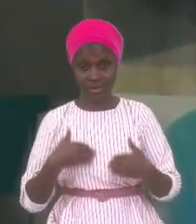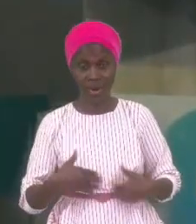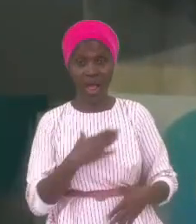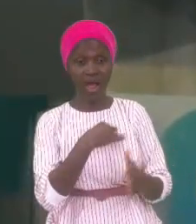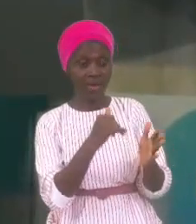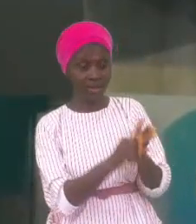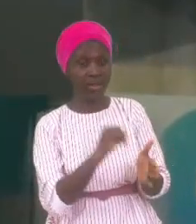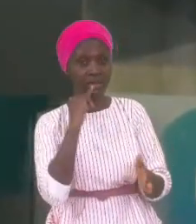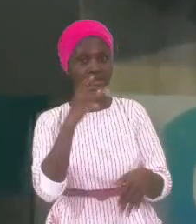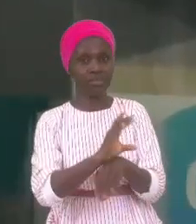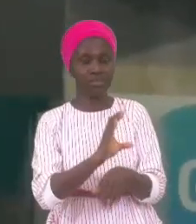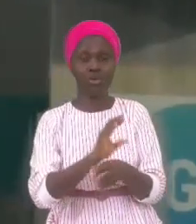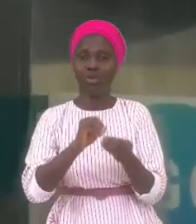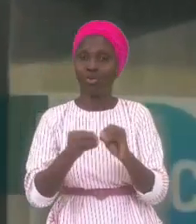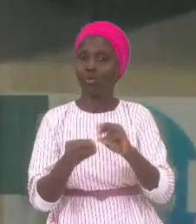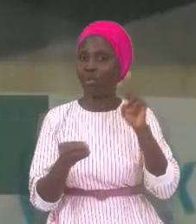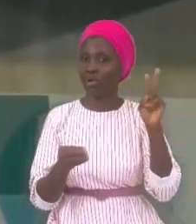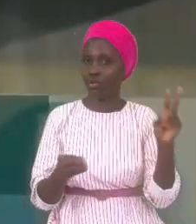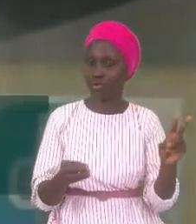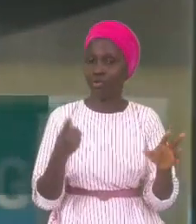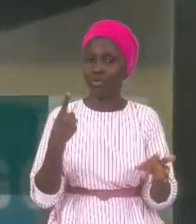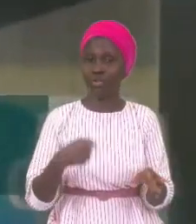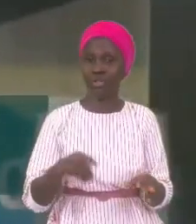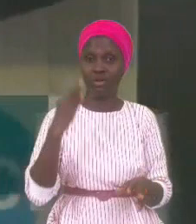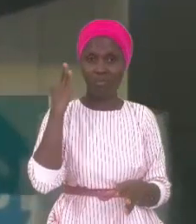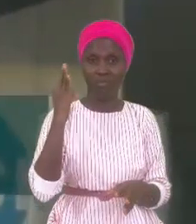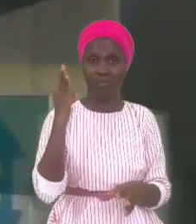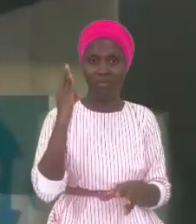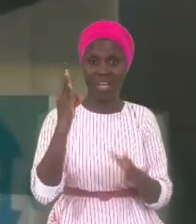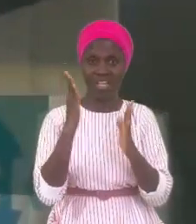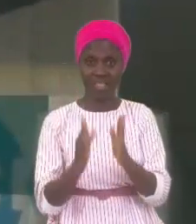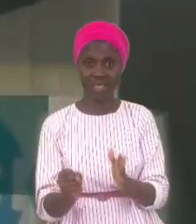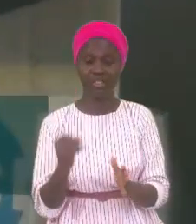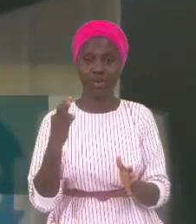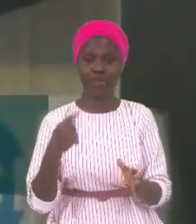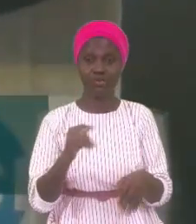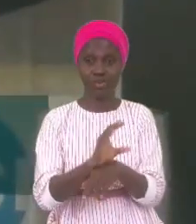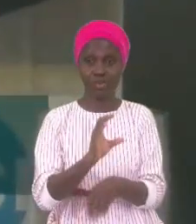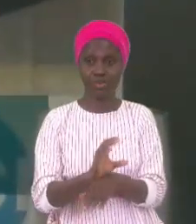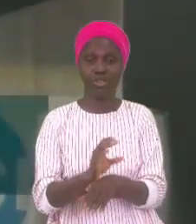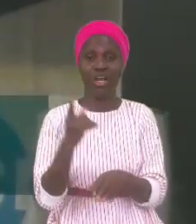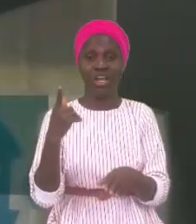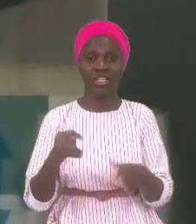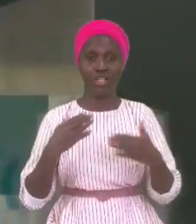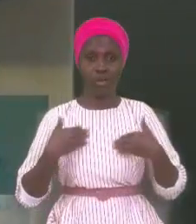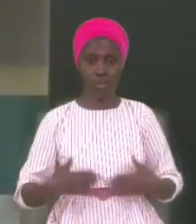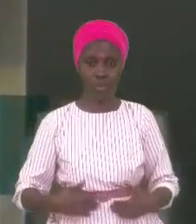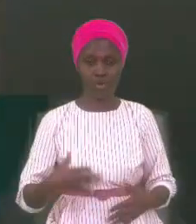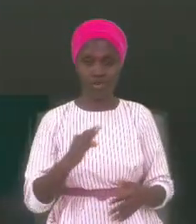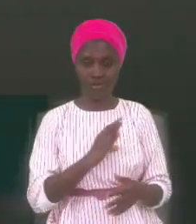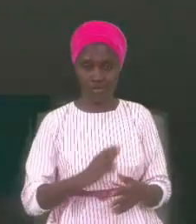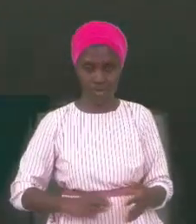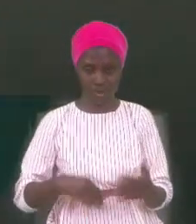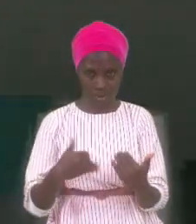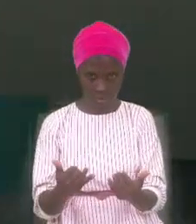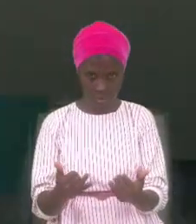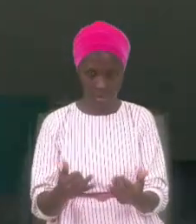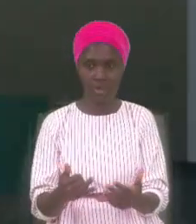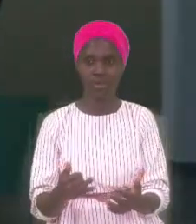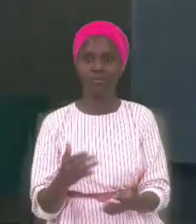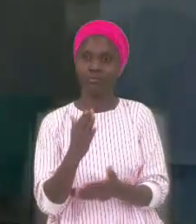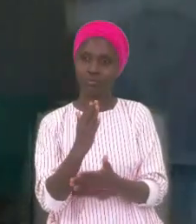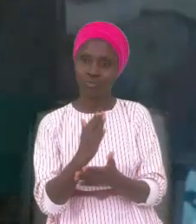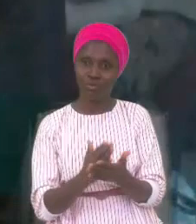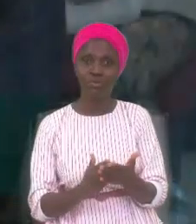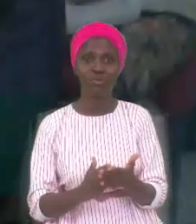two, the ministers of the church, the body of Christ. Now, the body, somebody has to minister to.